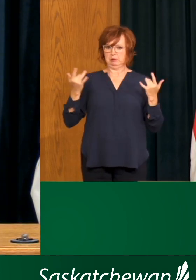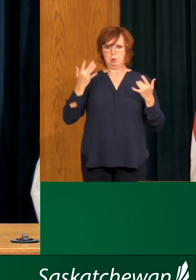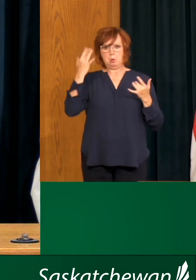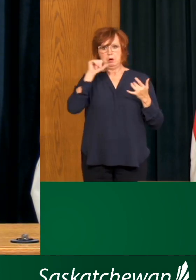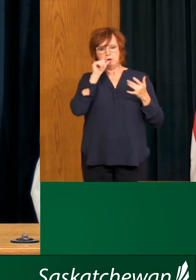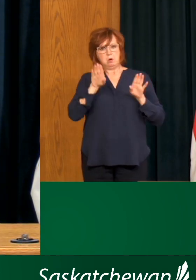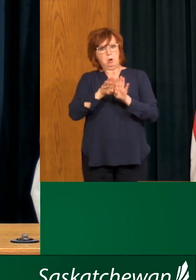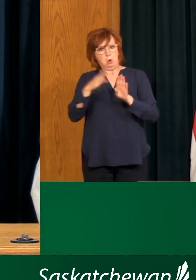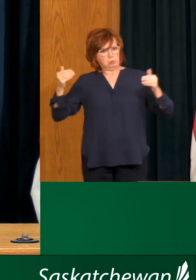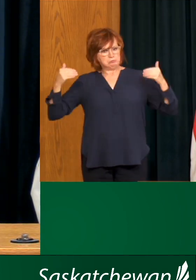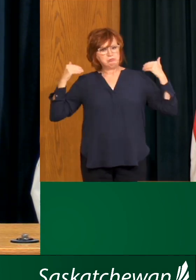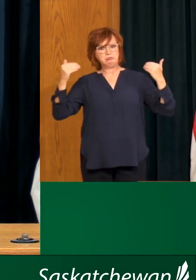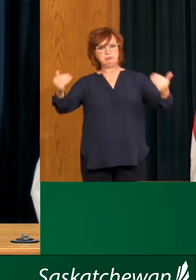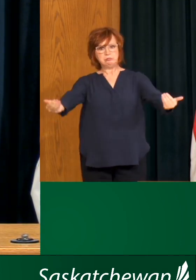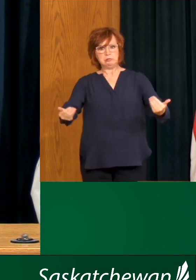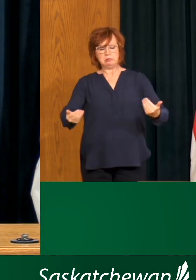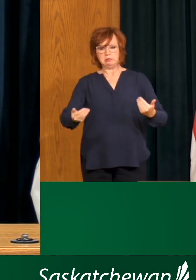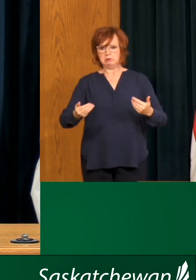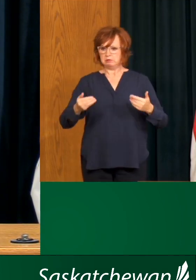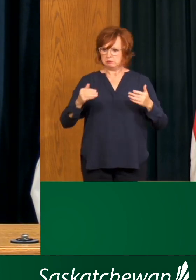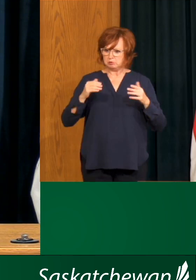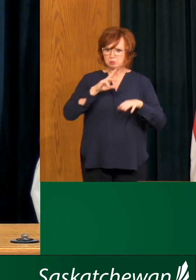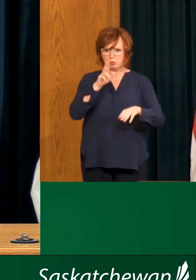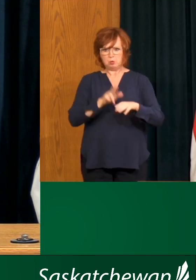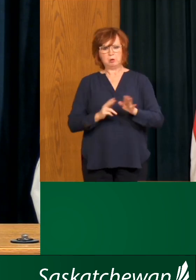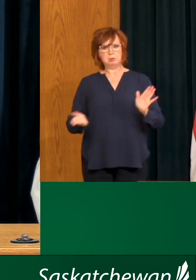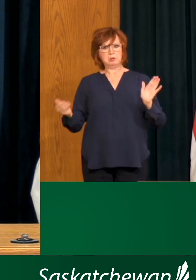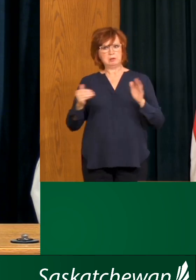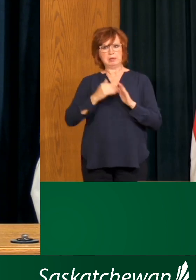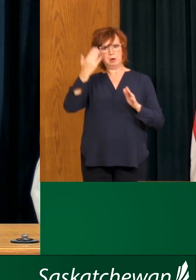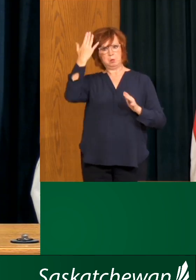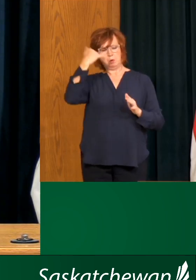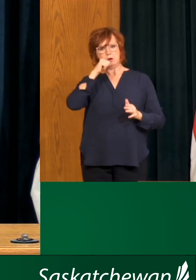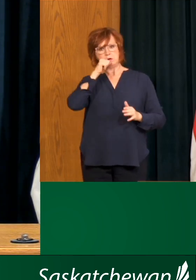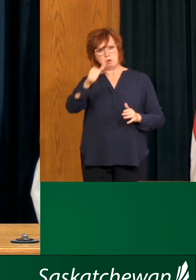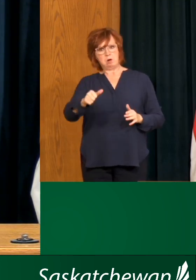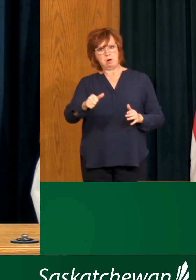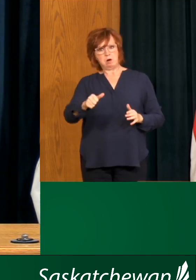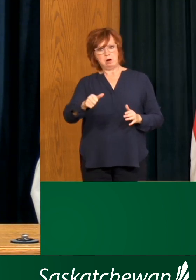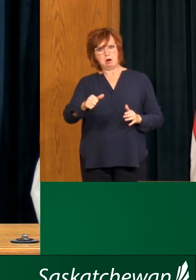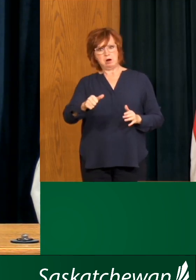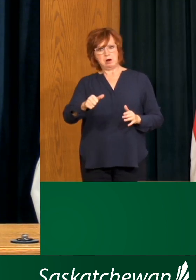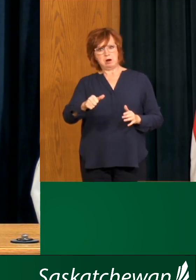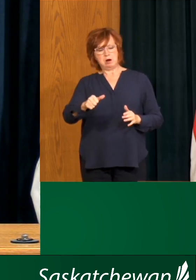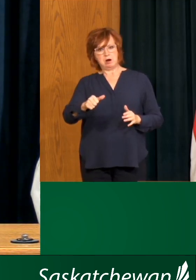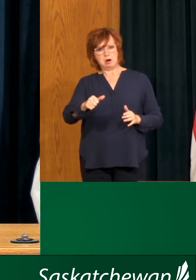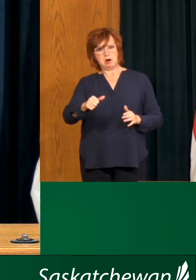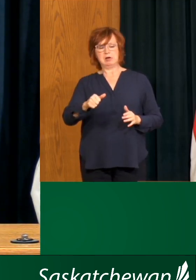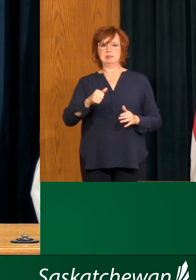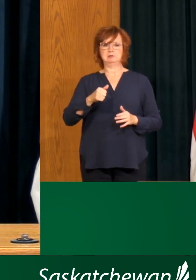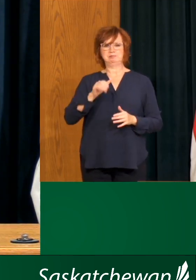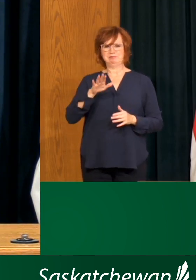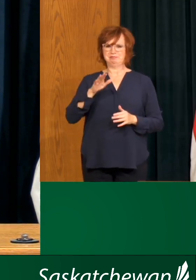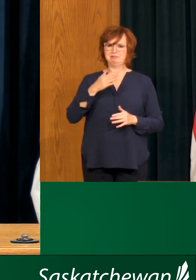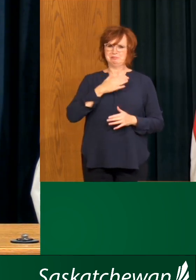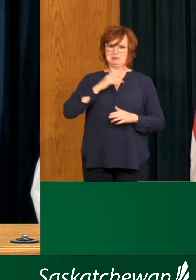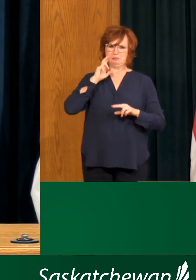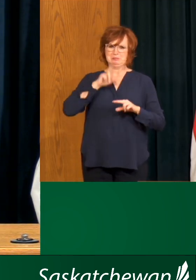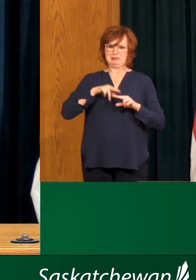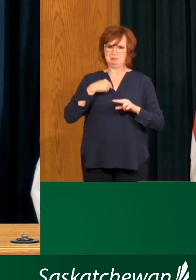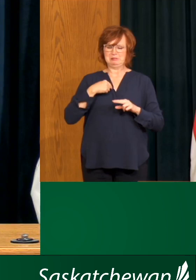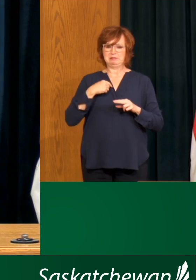of the restrictions and the guidelines and get everything back to normal? Well, trust me when I say I would like to do that as much as